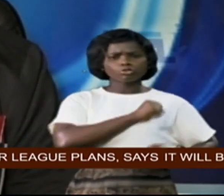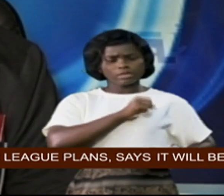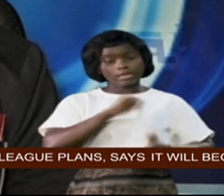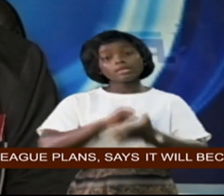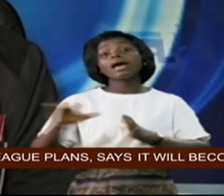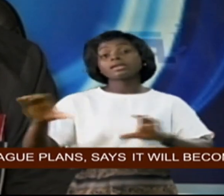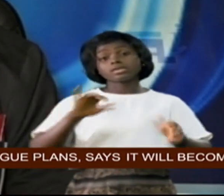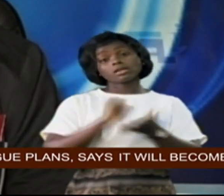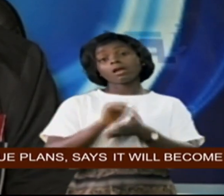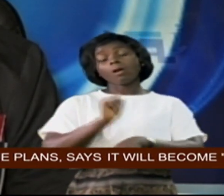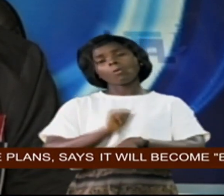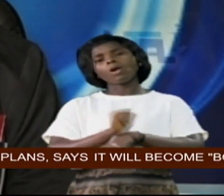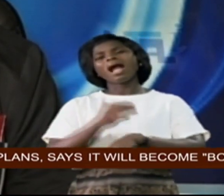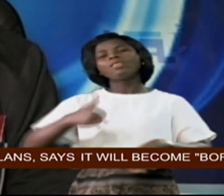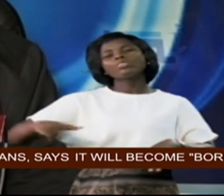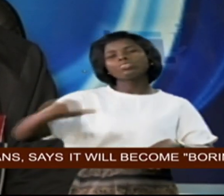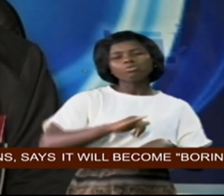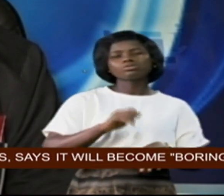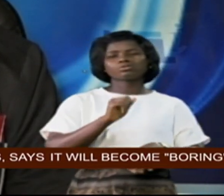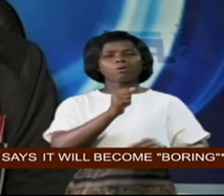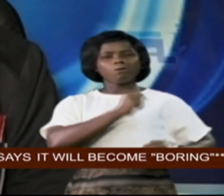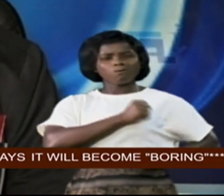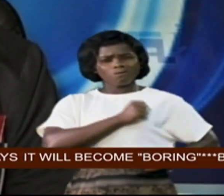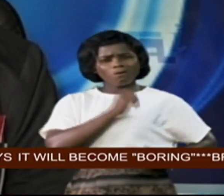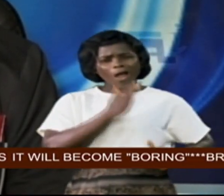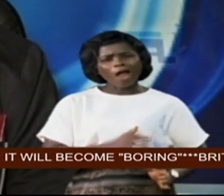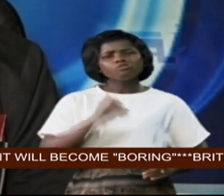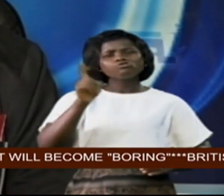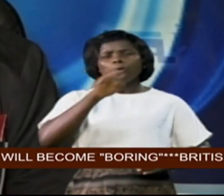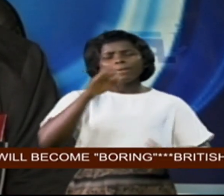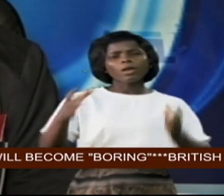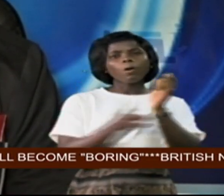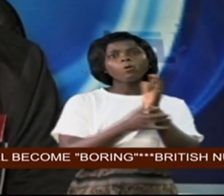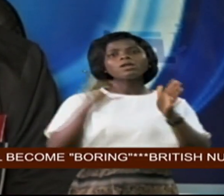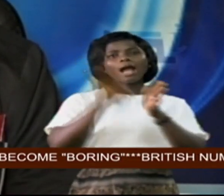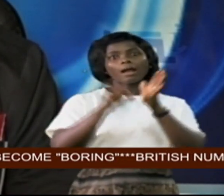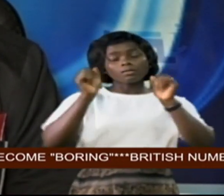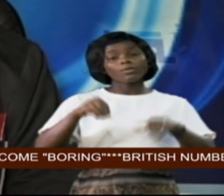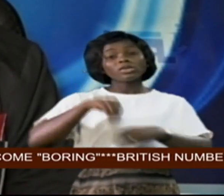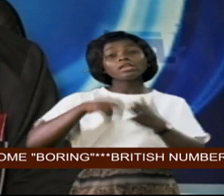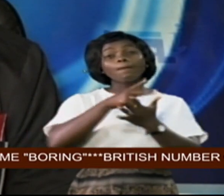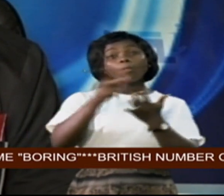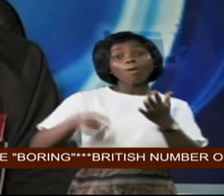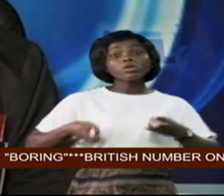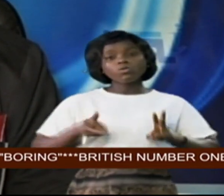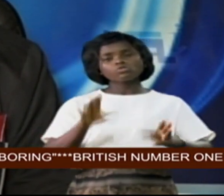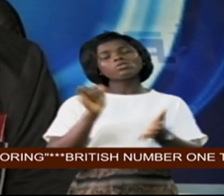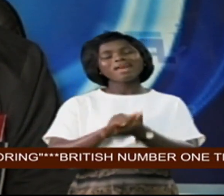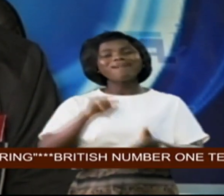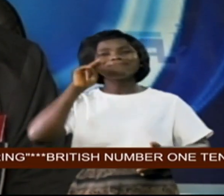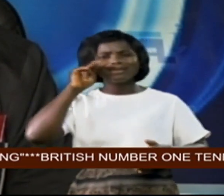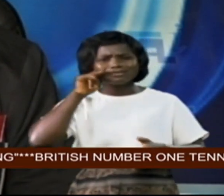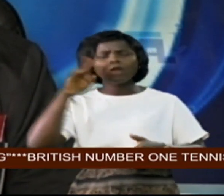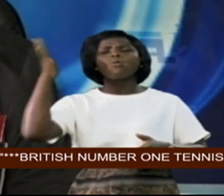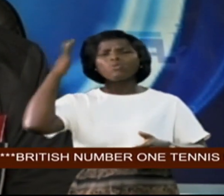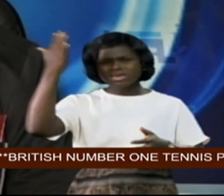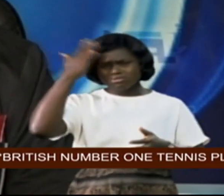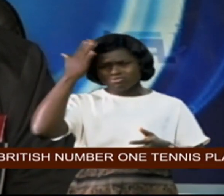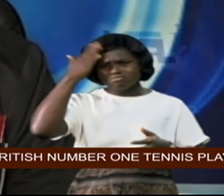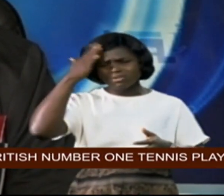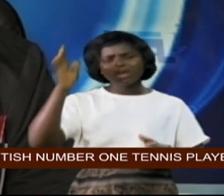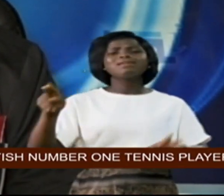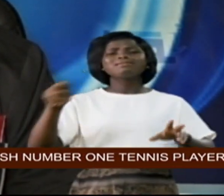operations, and those officers must be held accountable in a public way so that Nigerians will know, so that Nigerians